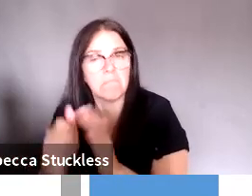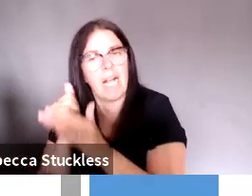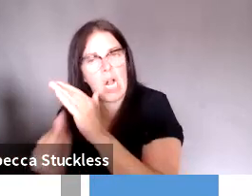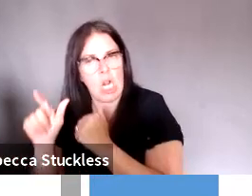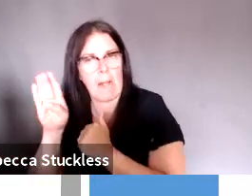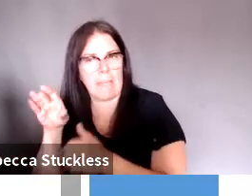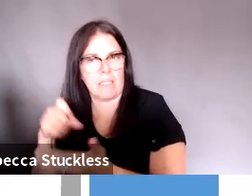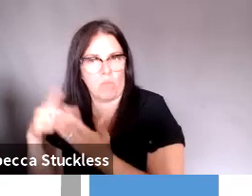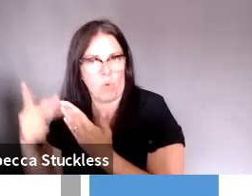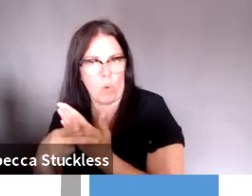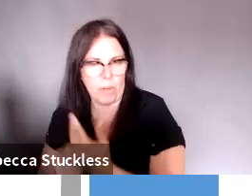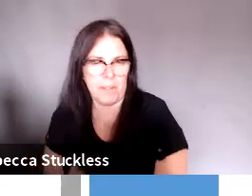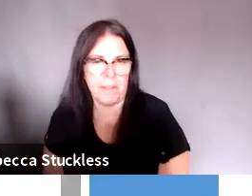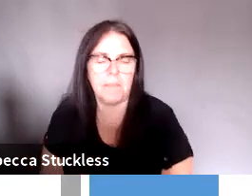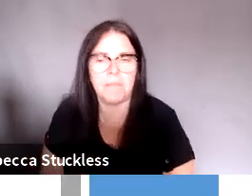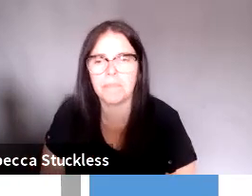A